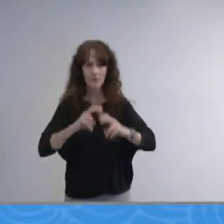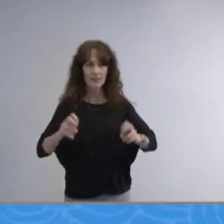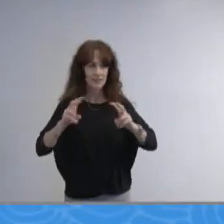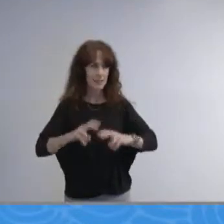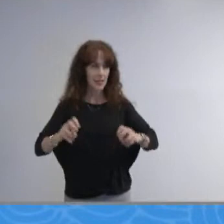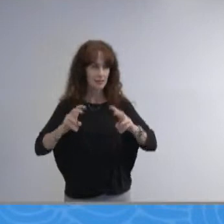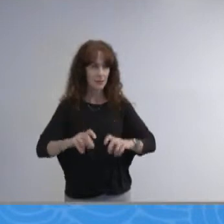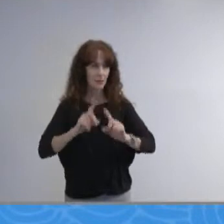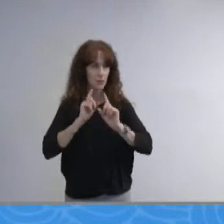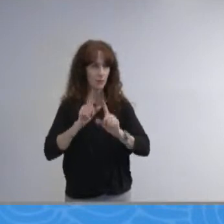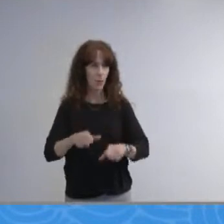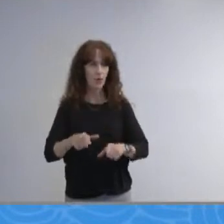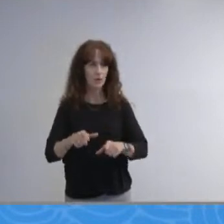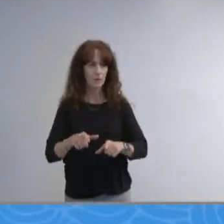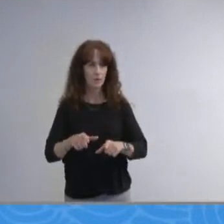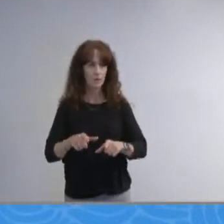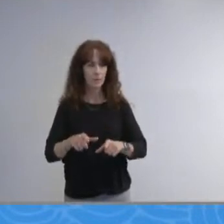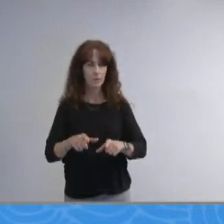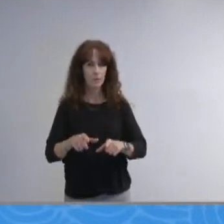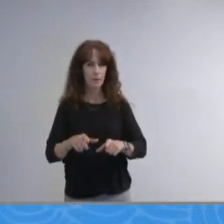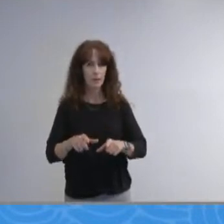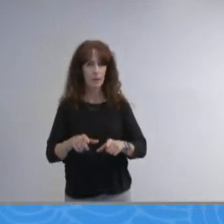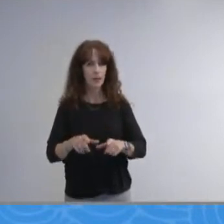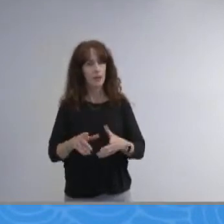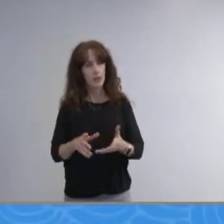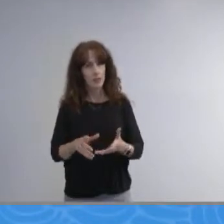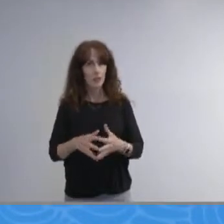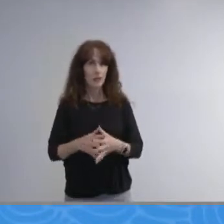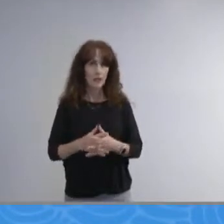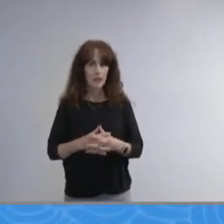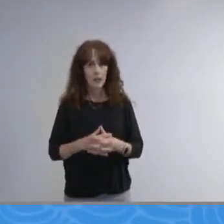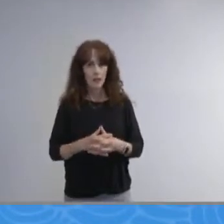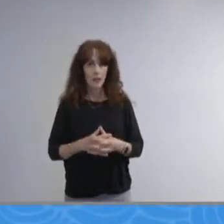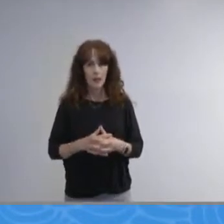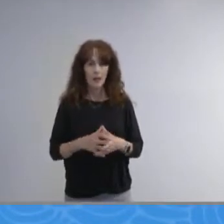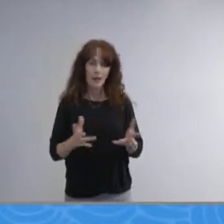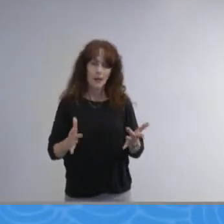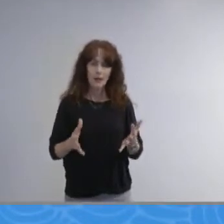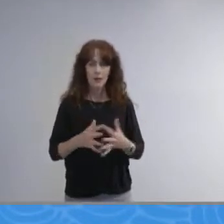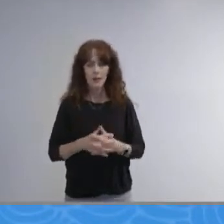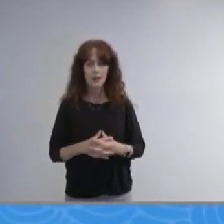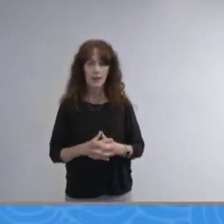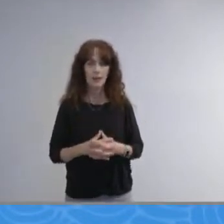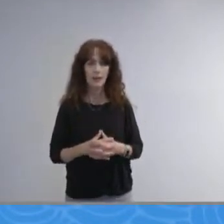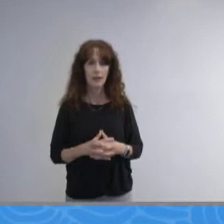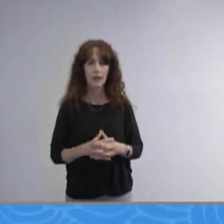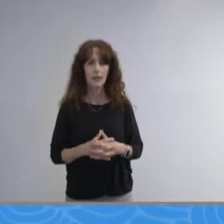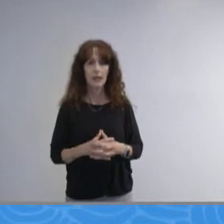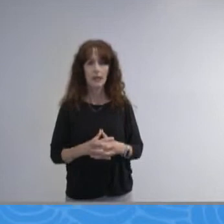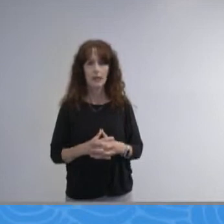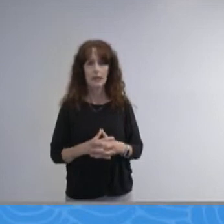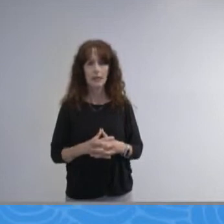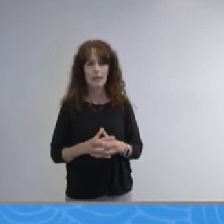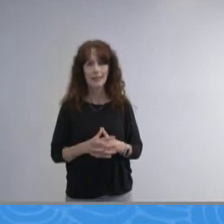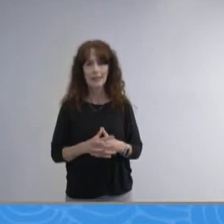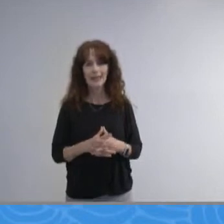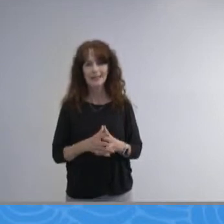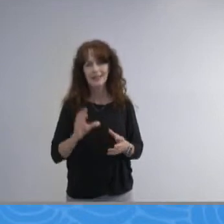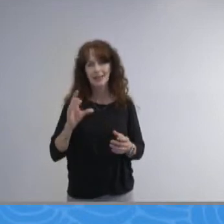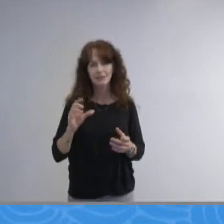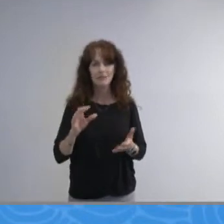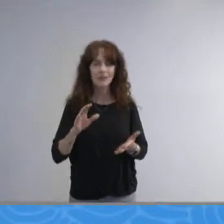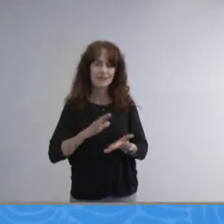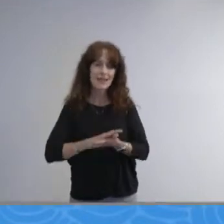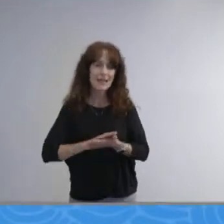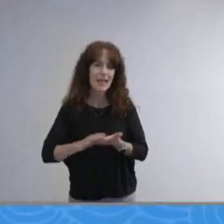assessment reports. But I mean, it's a courtesy for the district to provide you these documents so